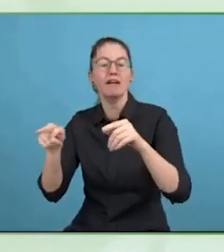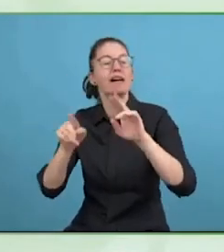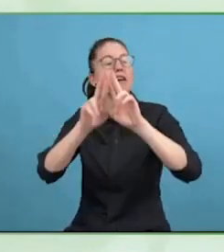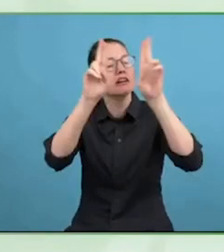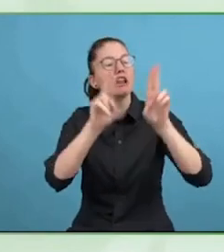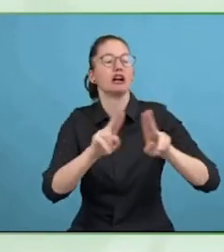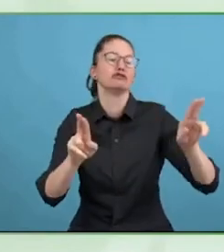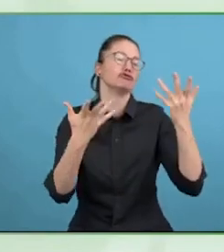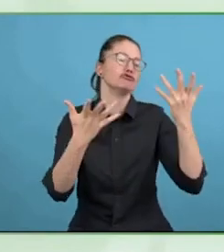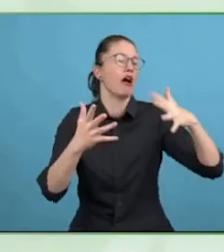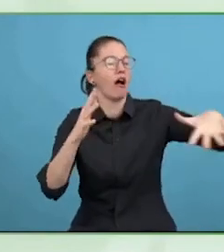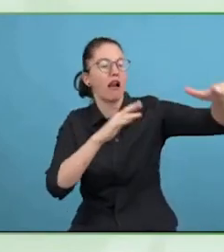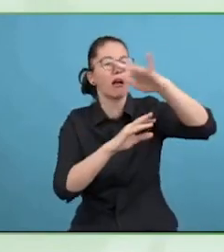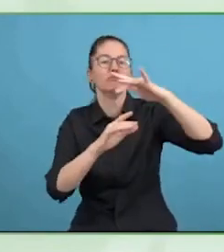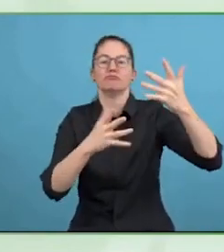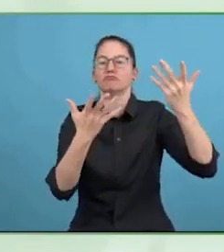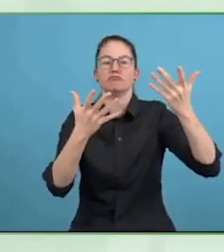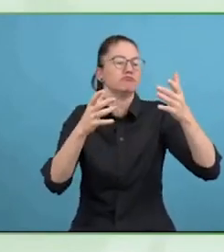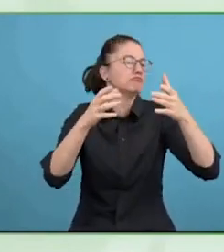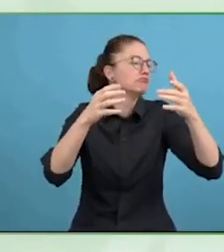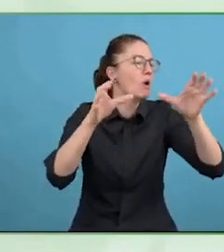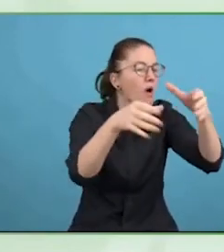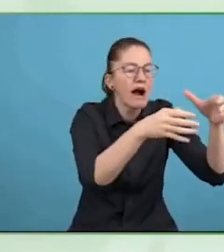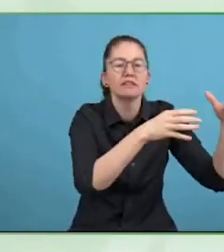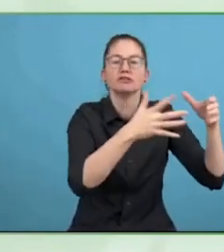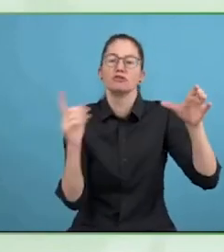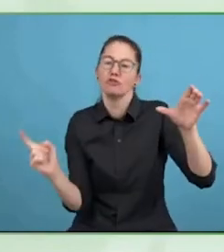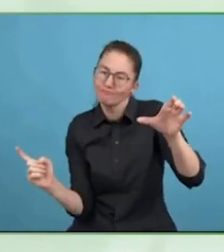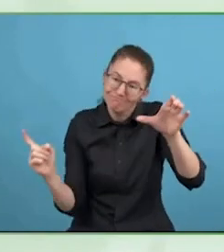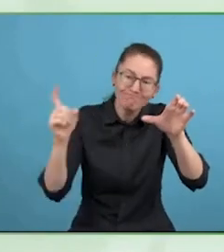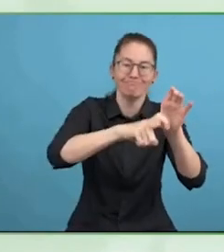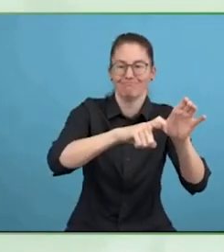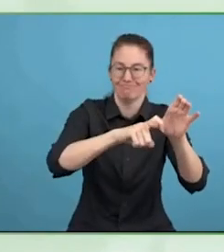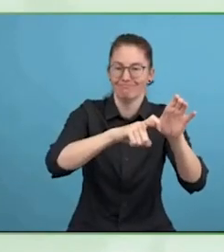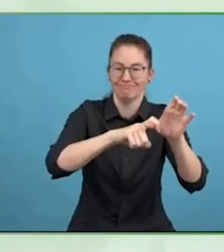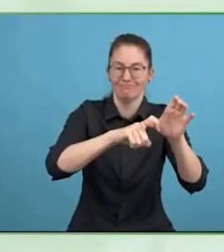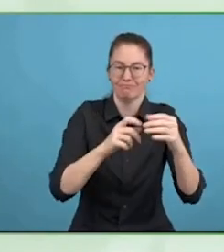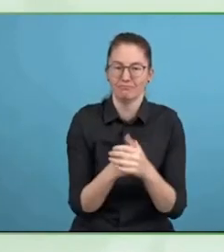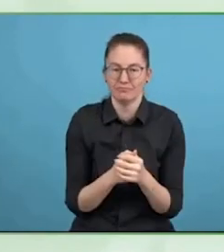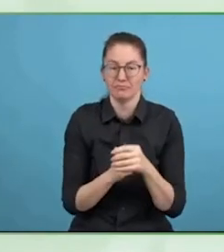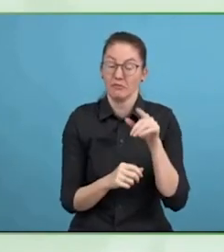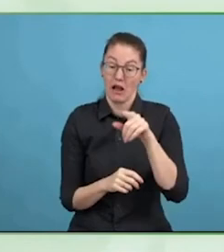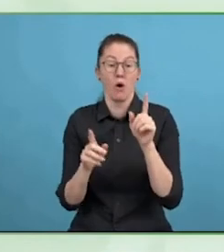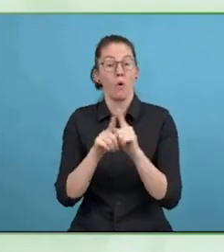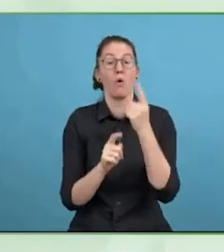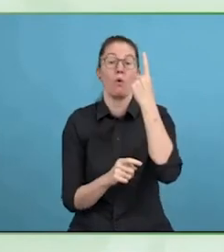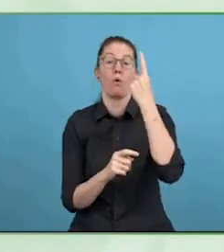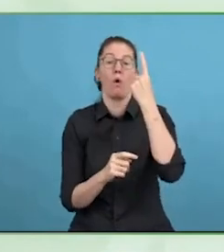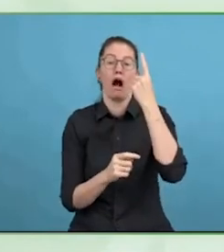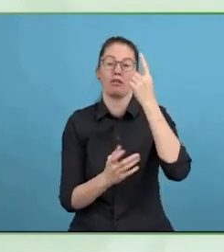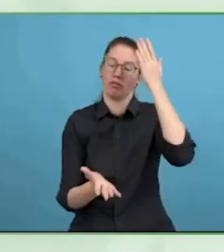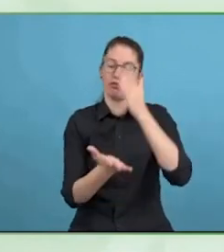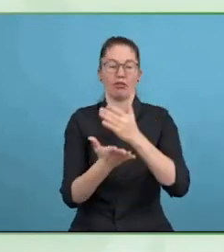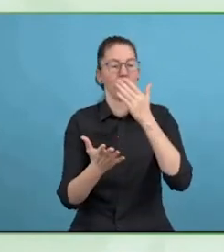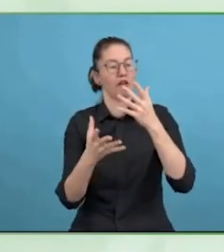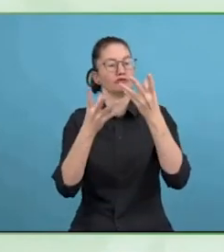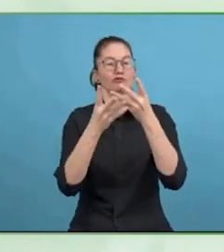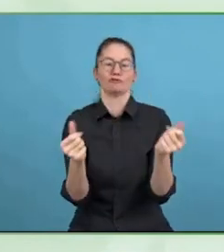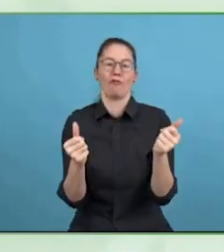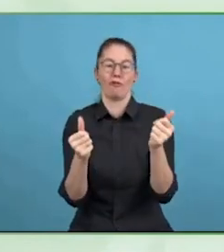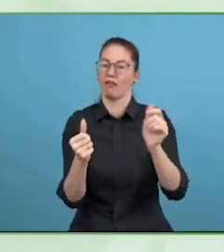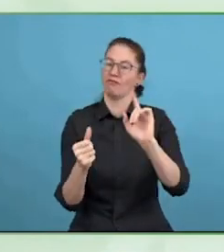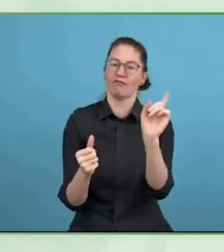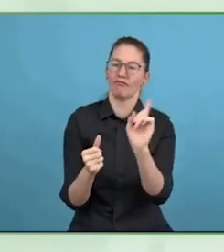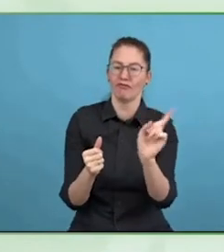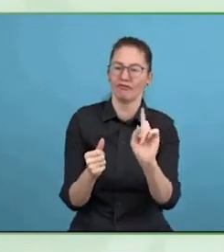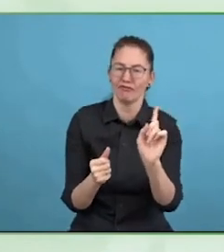build one toolbox for the users. And could you explain a bit, how did you develop it? How